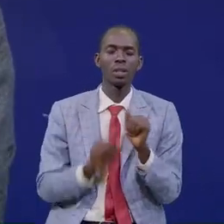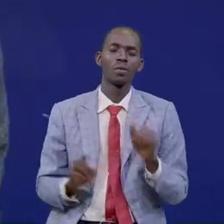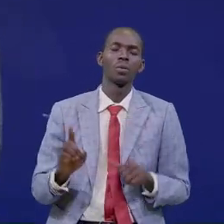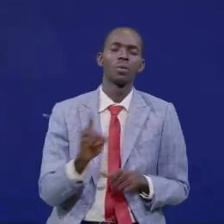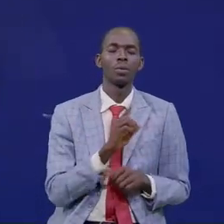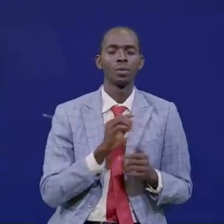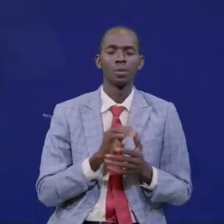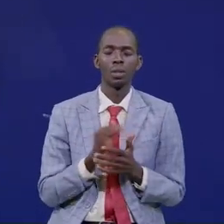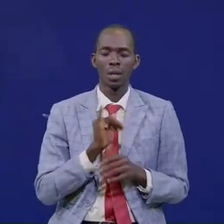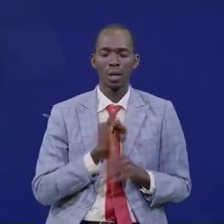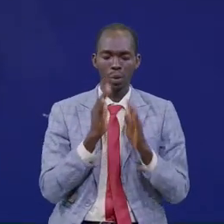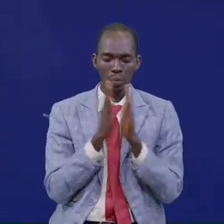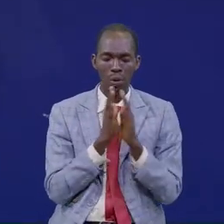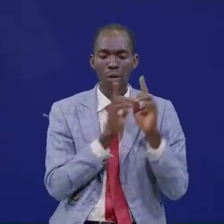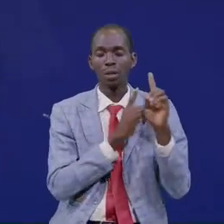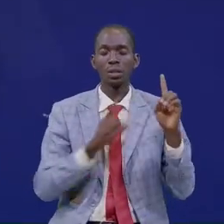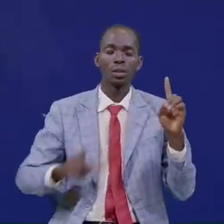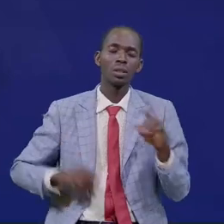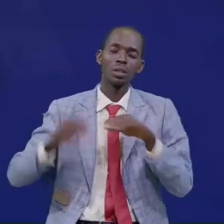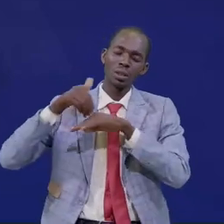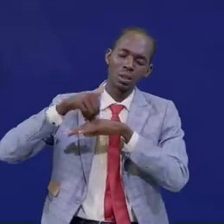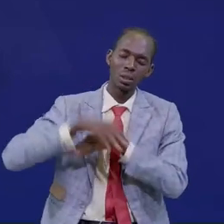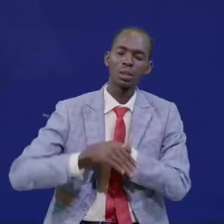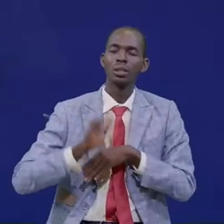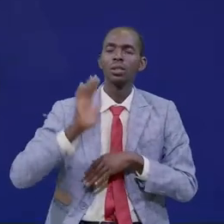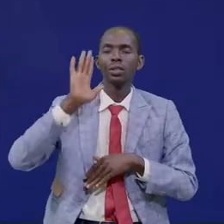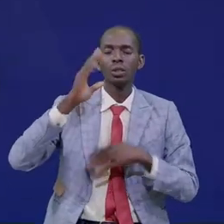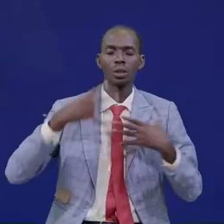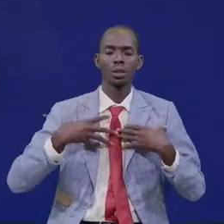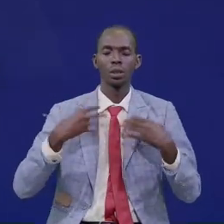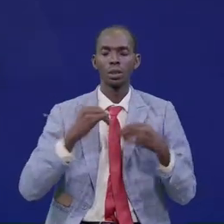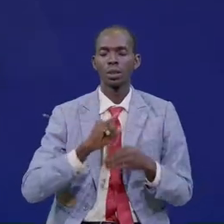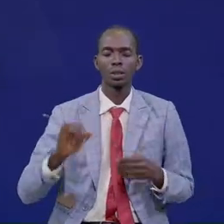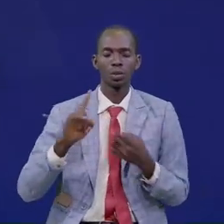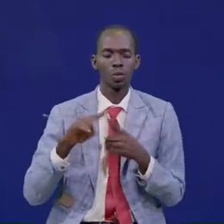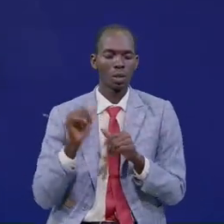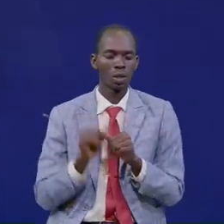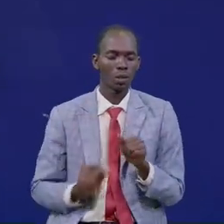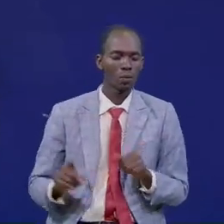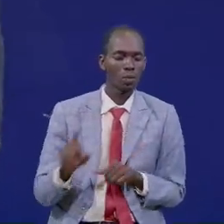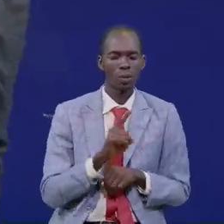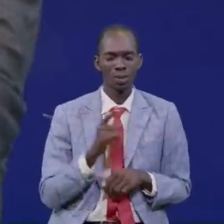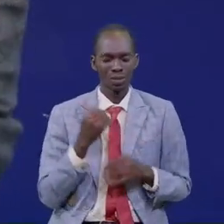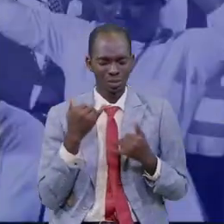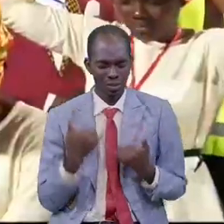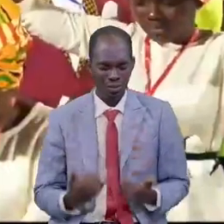pray, Lord, send forth your healing to everyone right now in